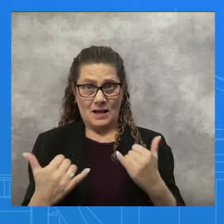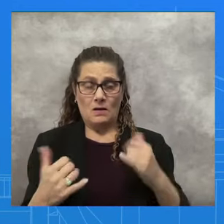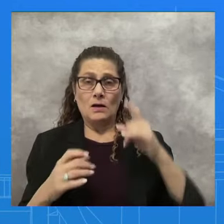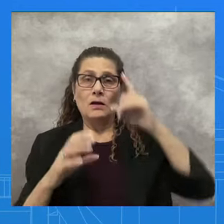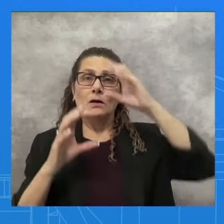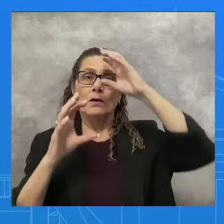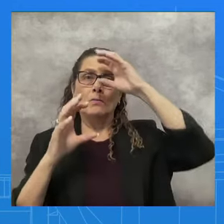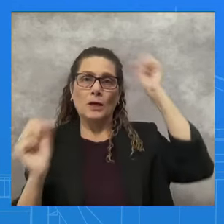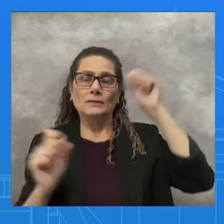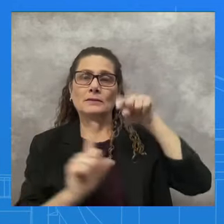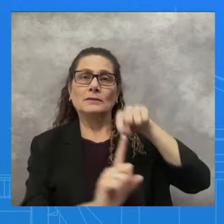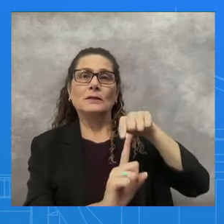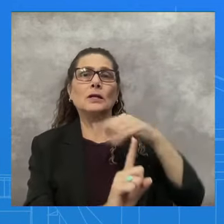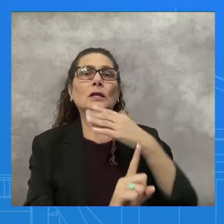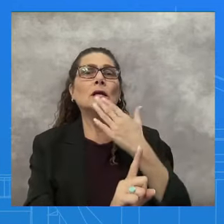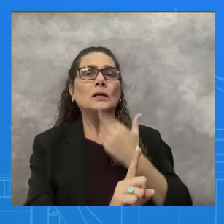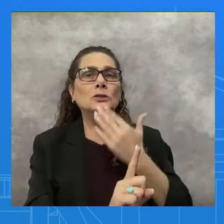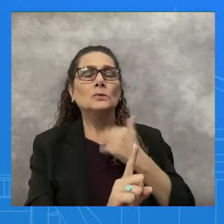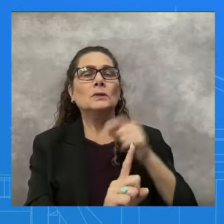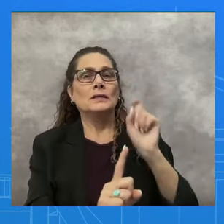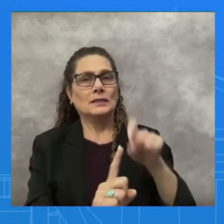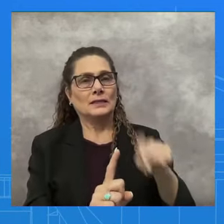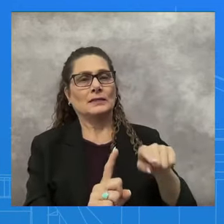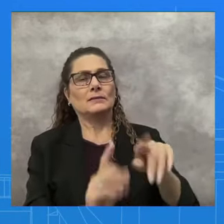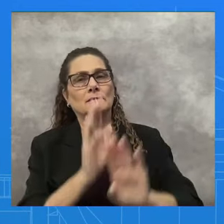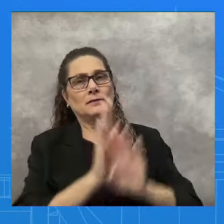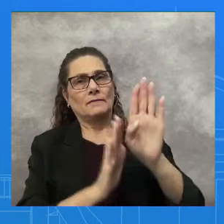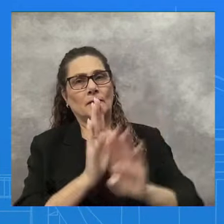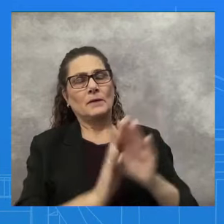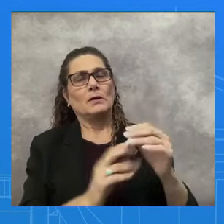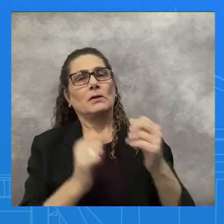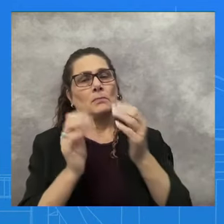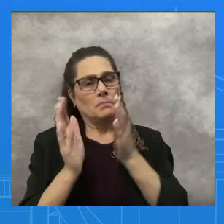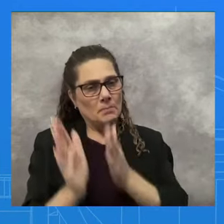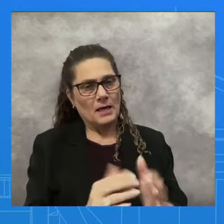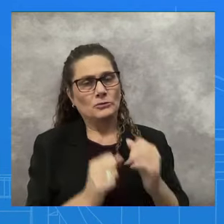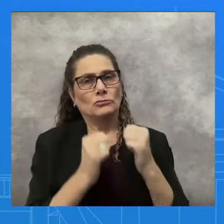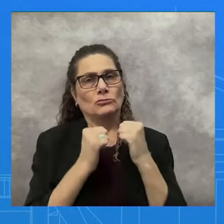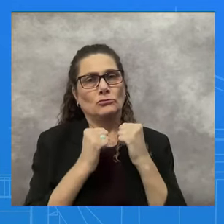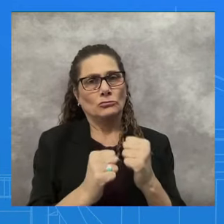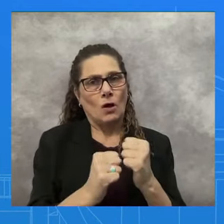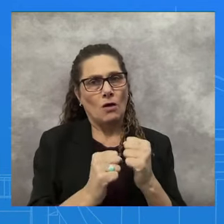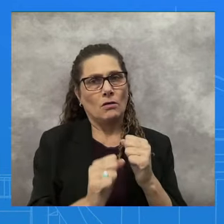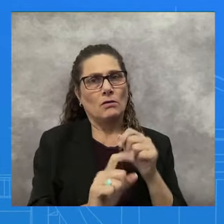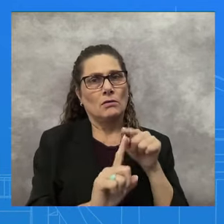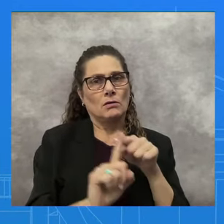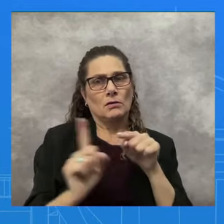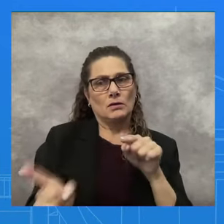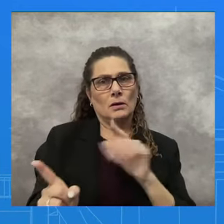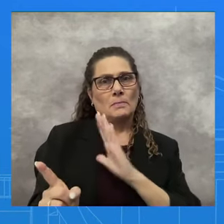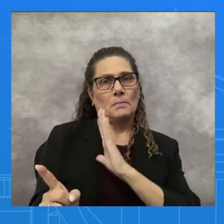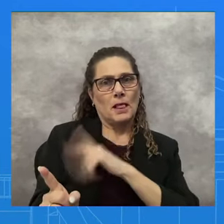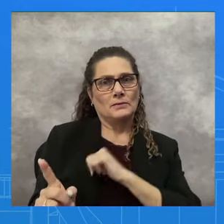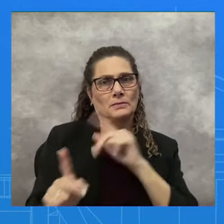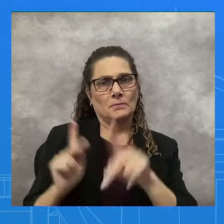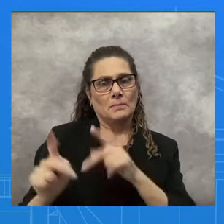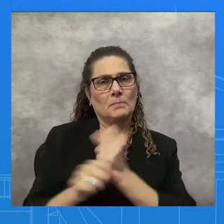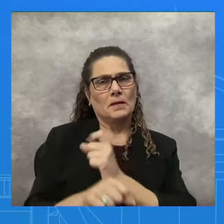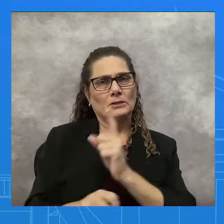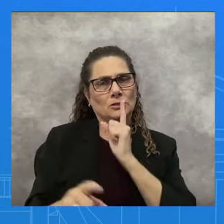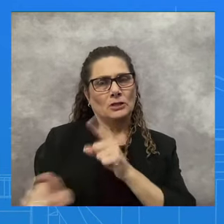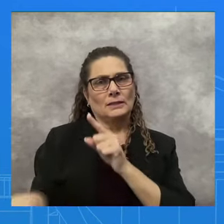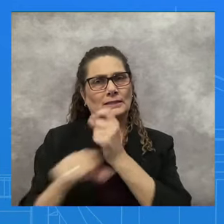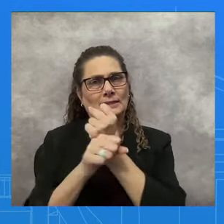more than million Palestinians that are down in Rafah, make sure that they have a place where they can be safe and secure and out of harm's way. Without that credible